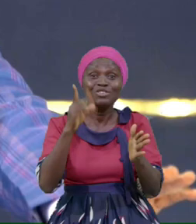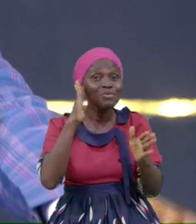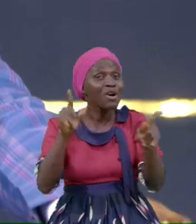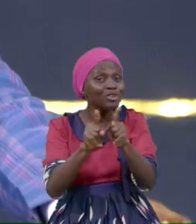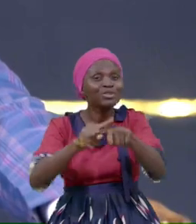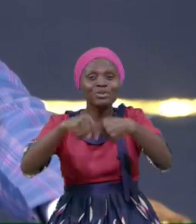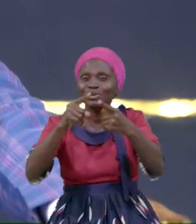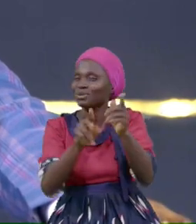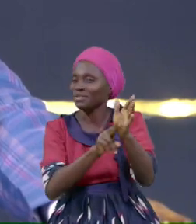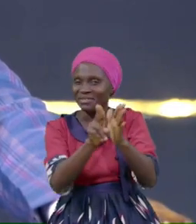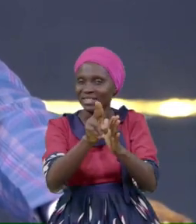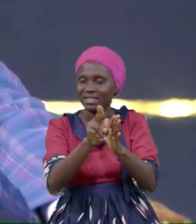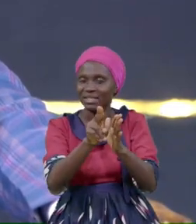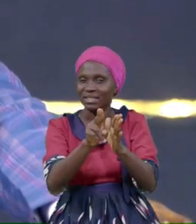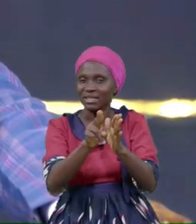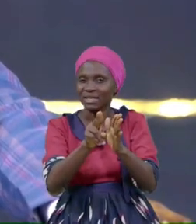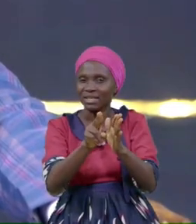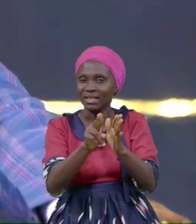university.